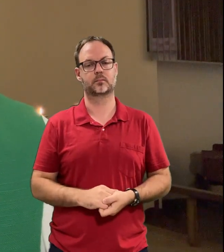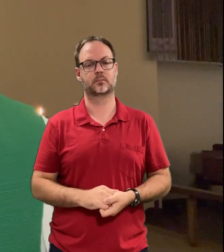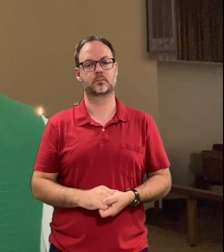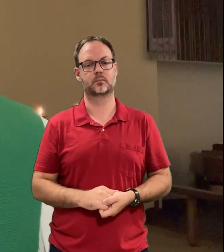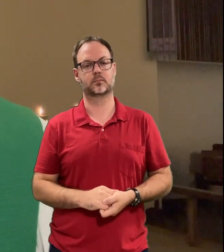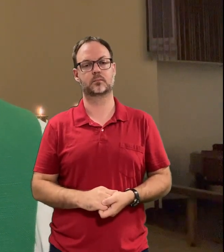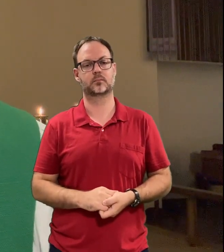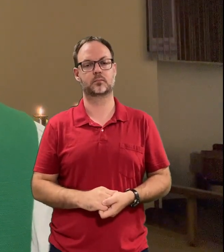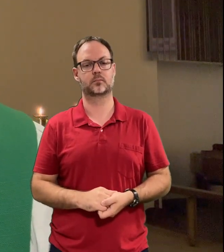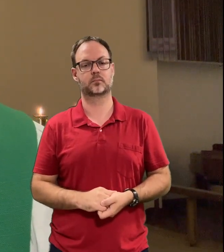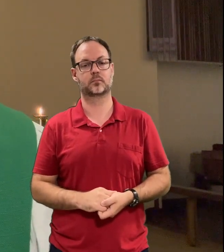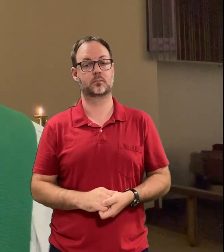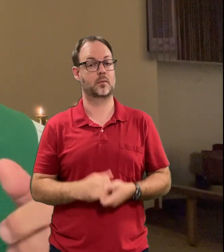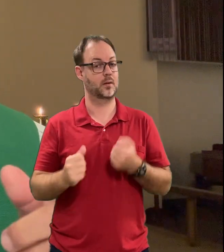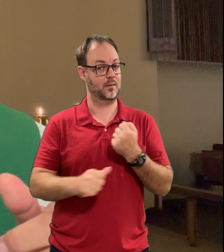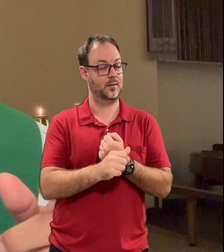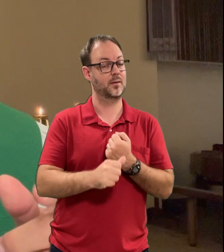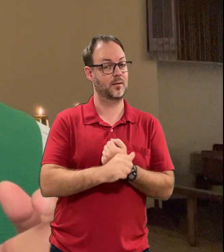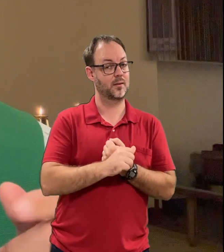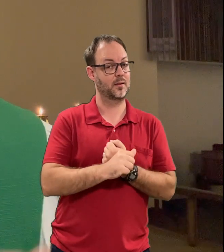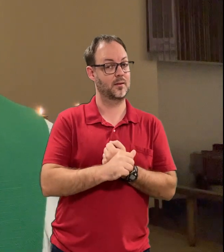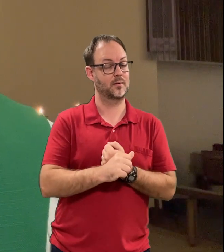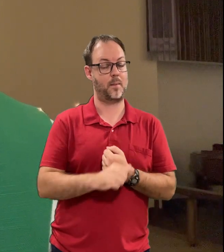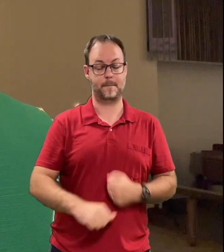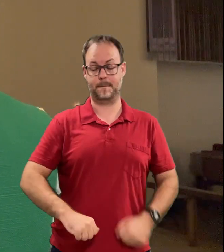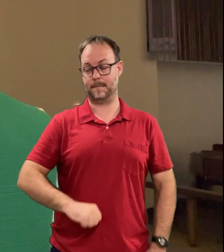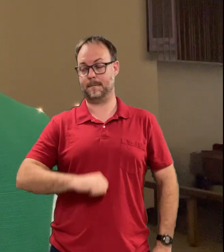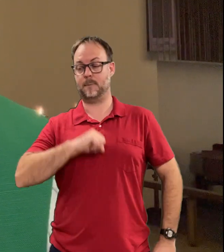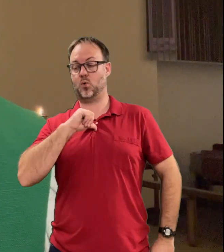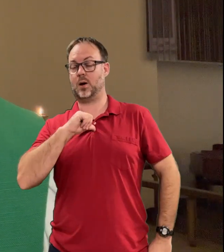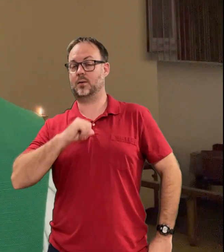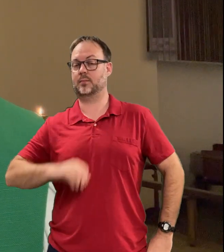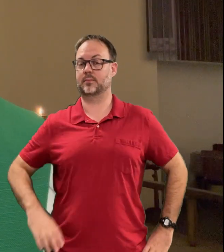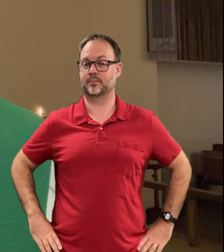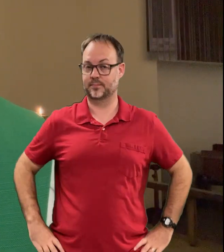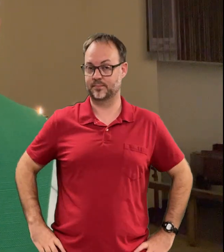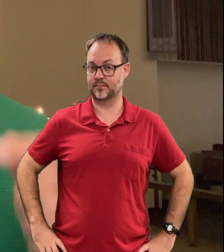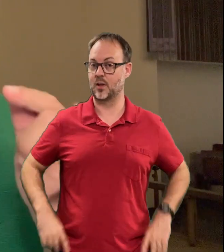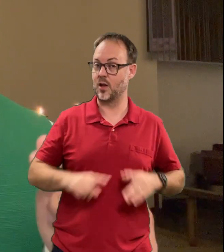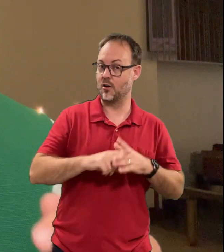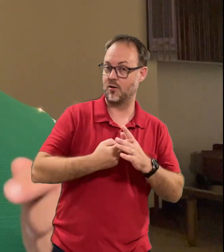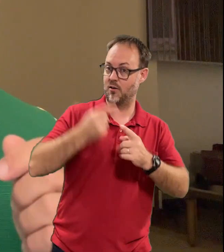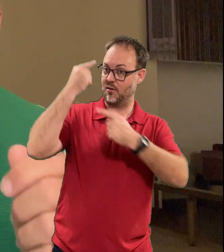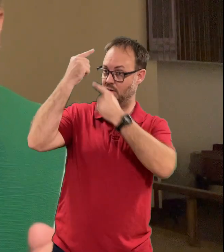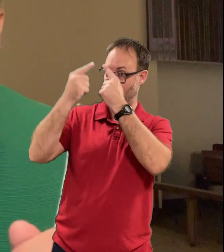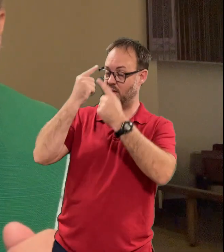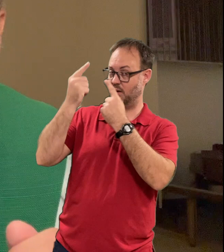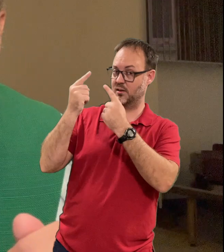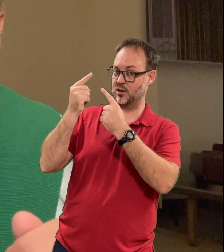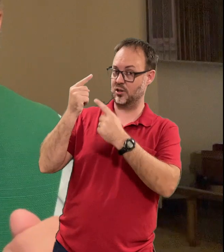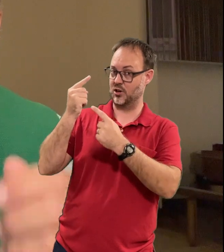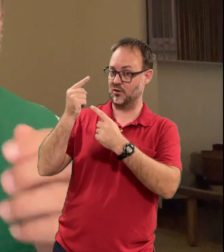our fingertips. And that danger is pride. You start to